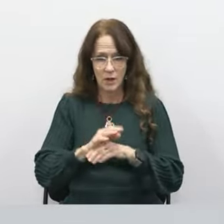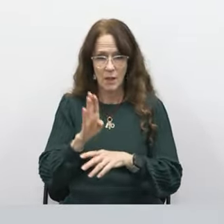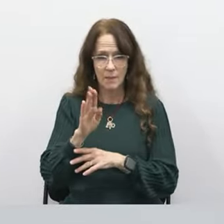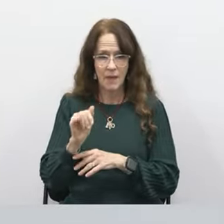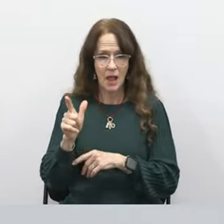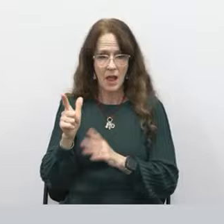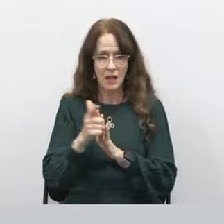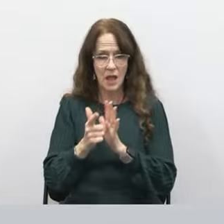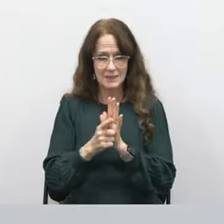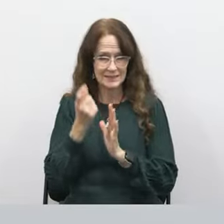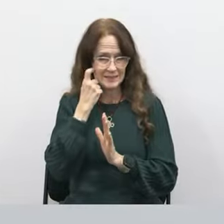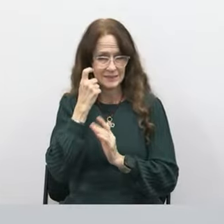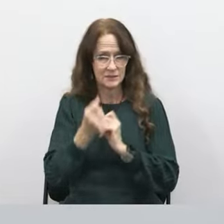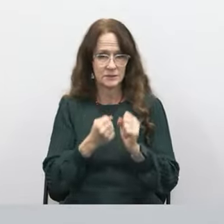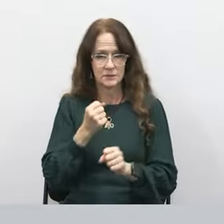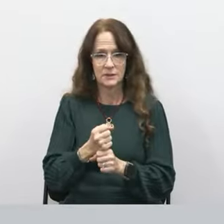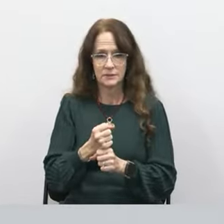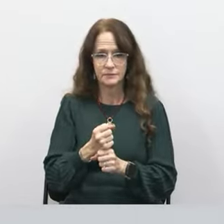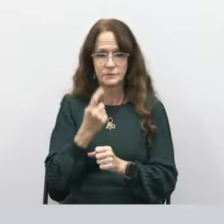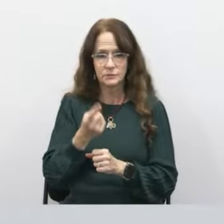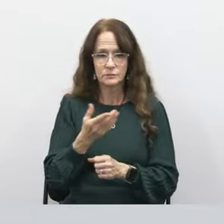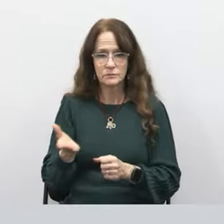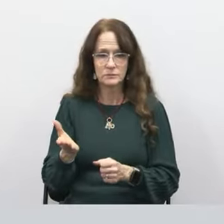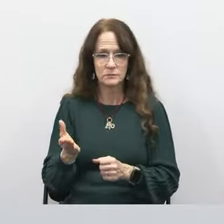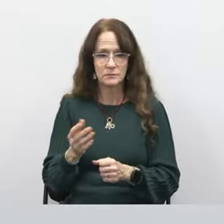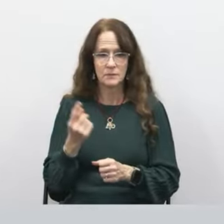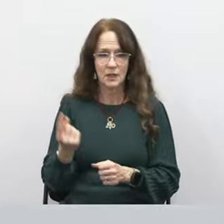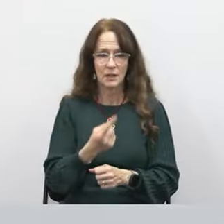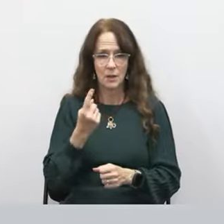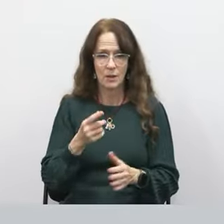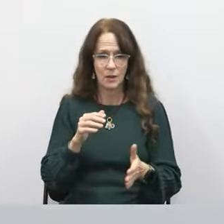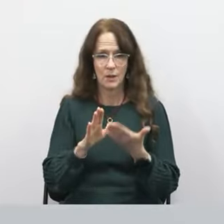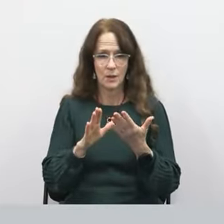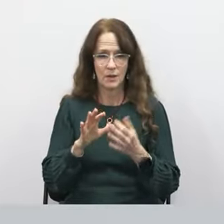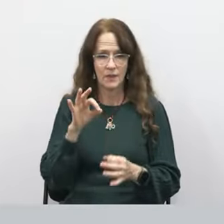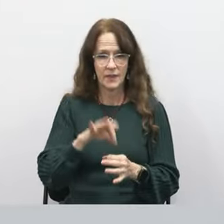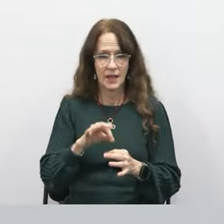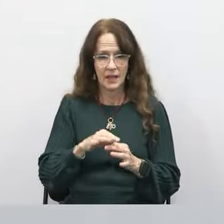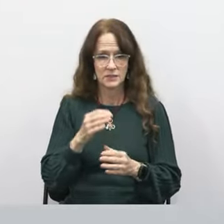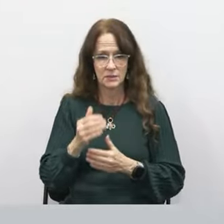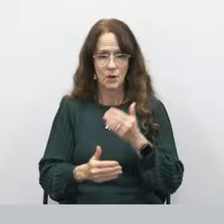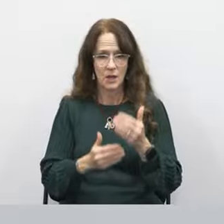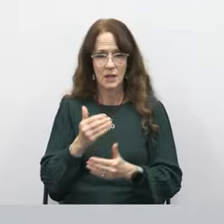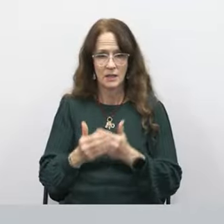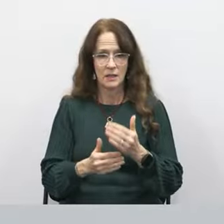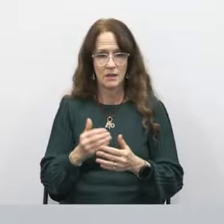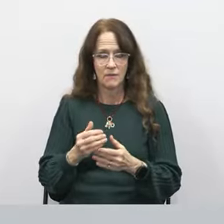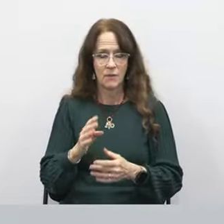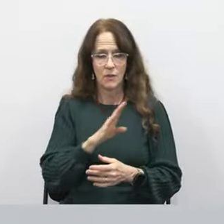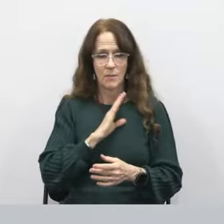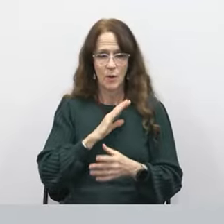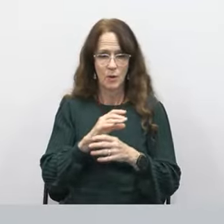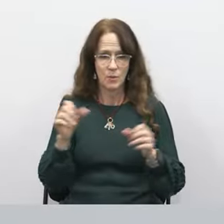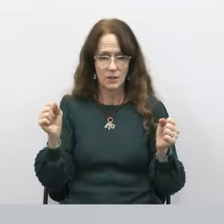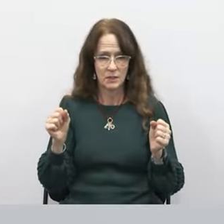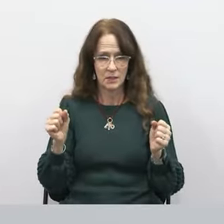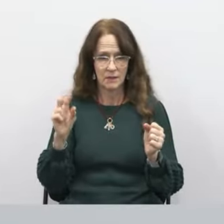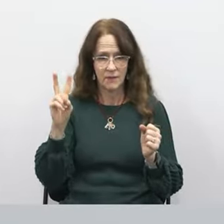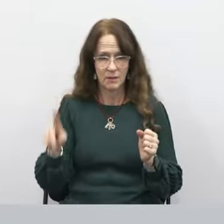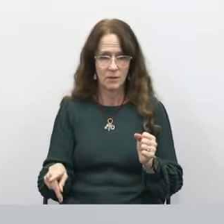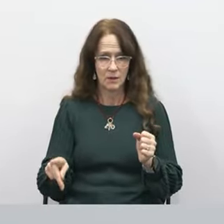last year, one of the things the bylaws doesn't necessarily address is the election process for the board president and the board vice